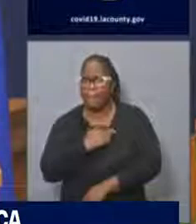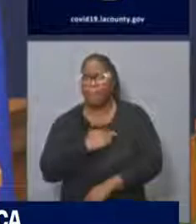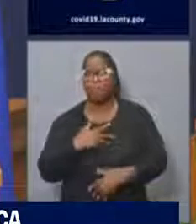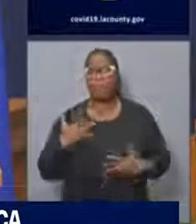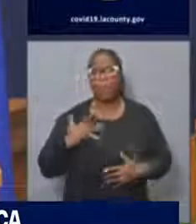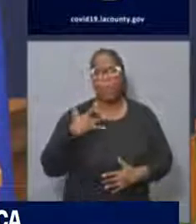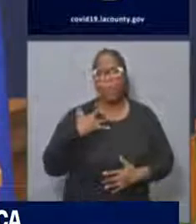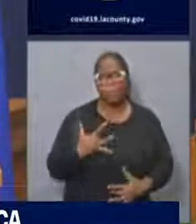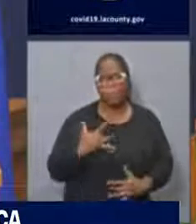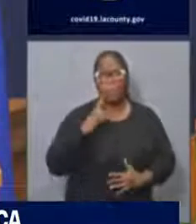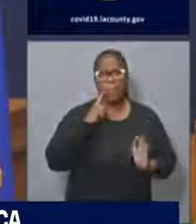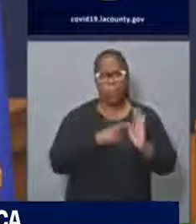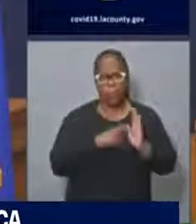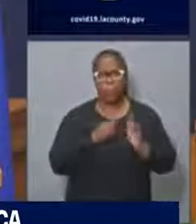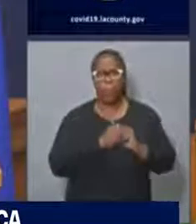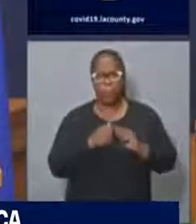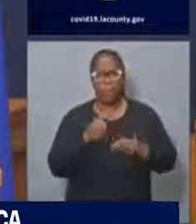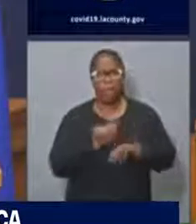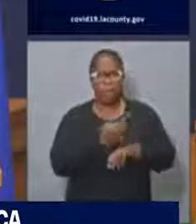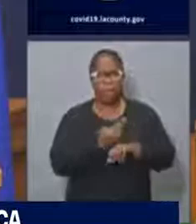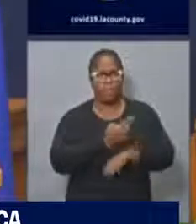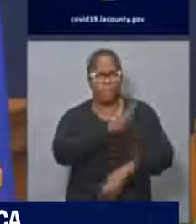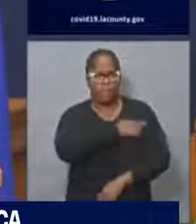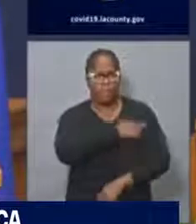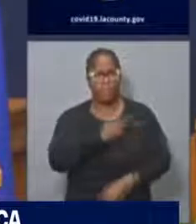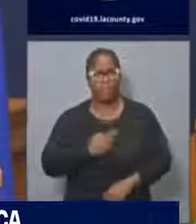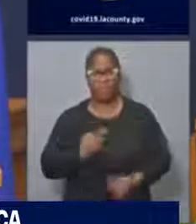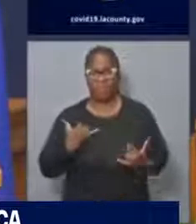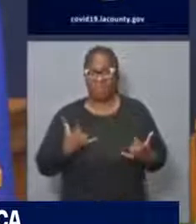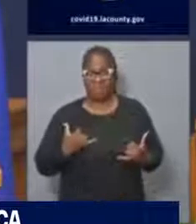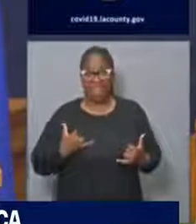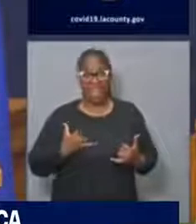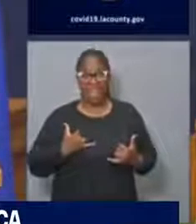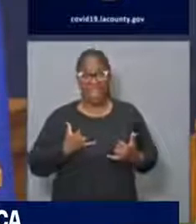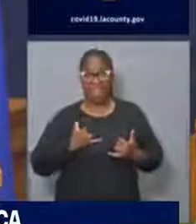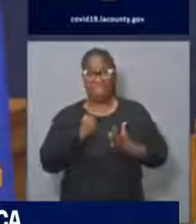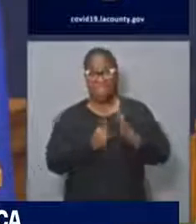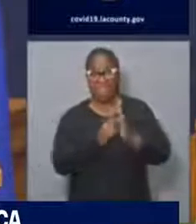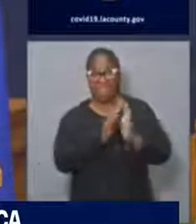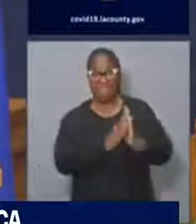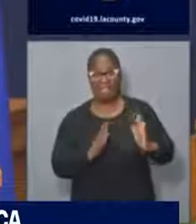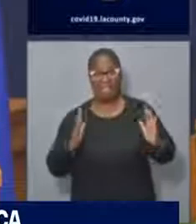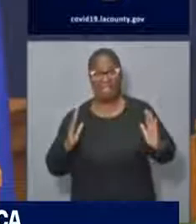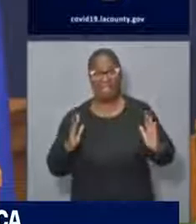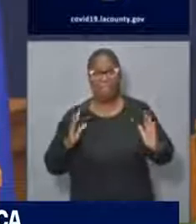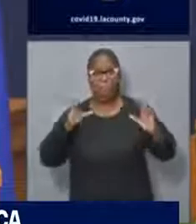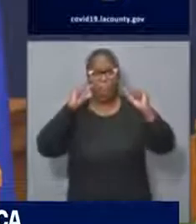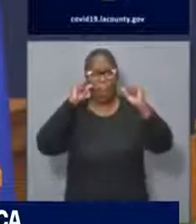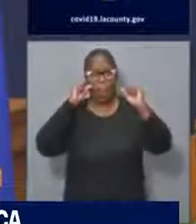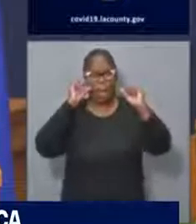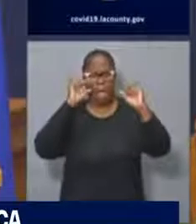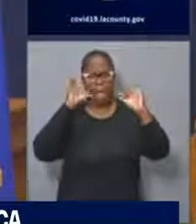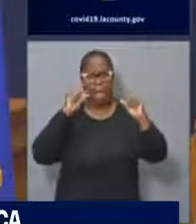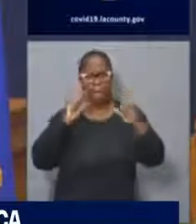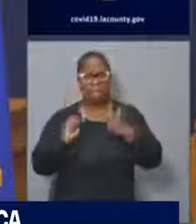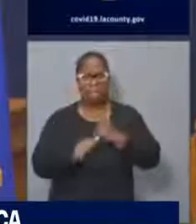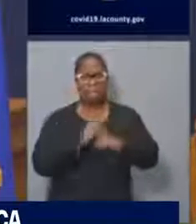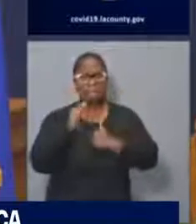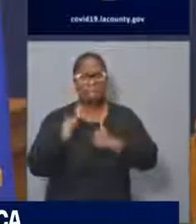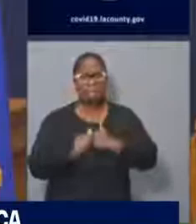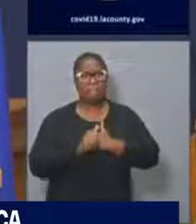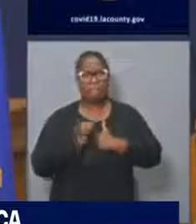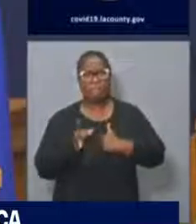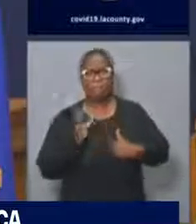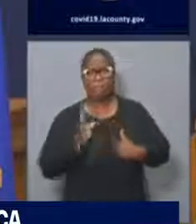hospital utilization. We are in an alarming and dangerous phase in this pandemic here in LA County, and we're in